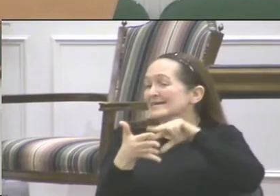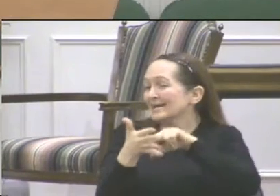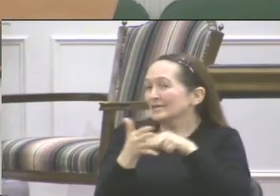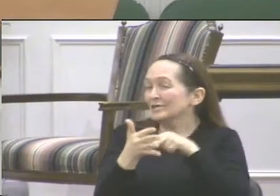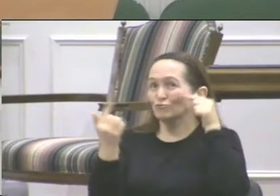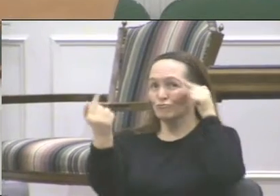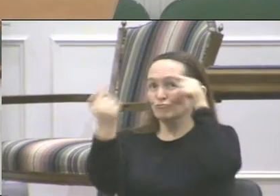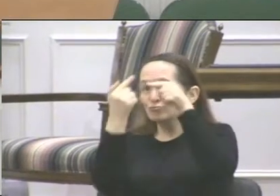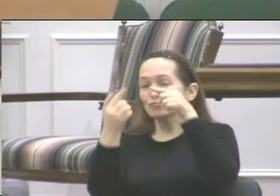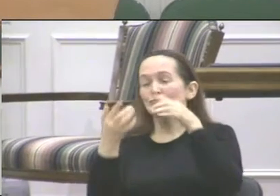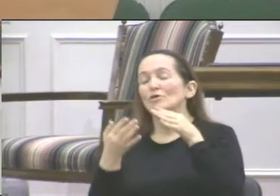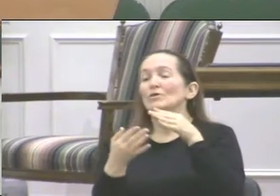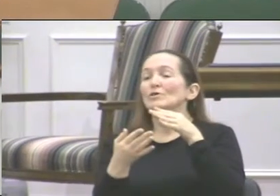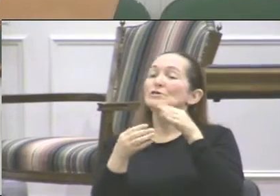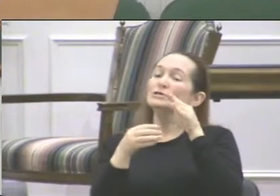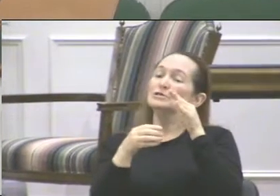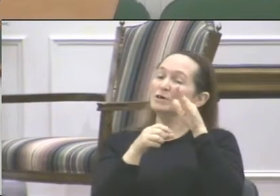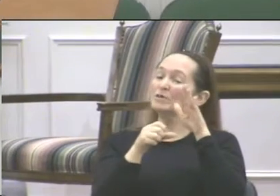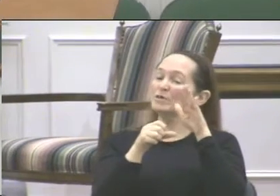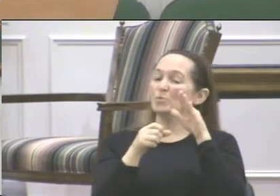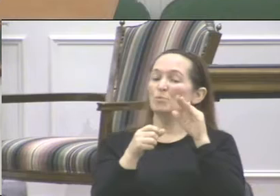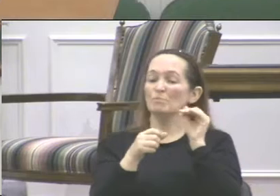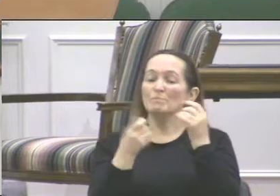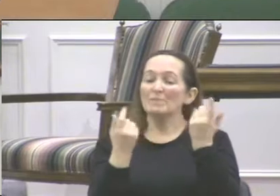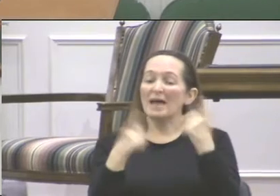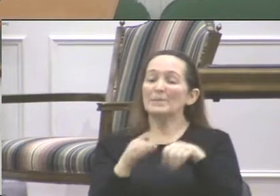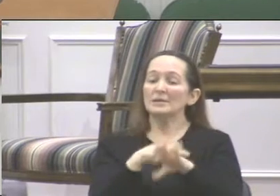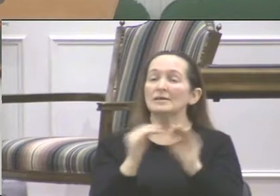lives. It isn't by coincidence.